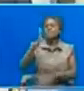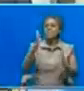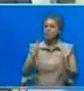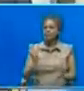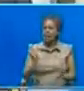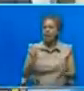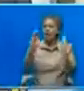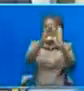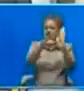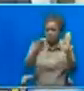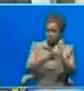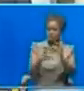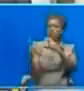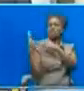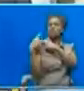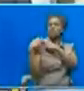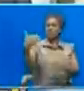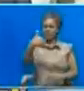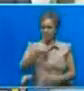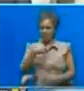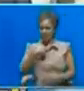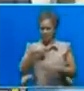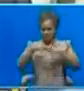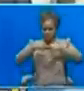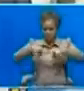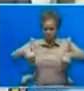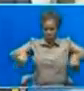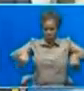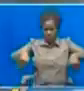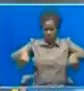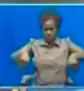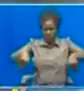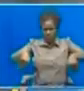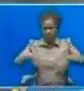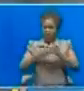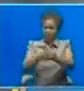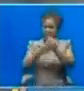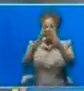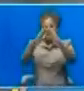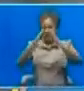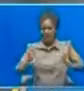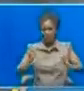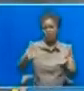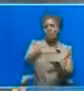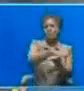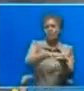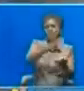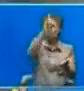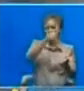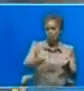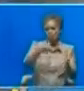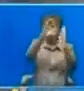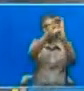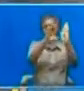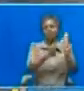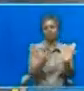a constitutional duty to remain neutral, to guide the house on the basis of the